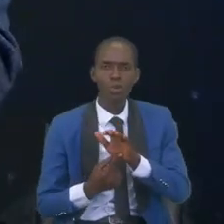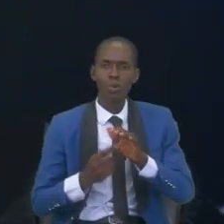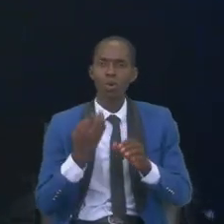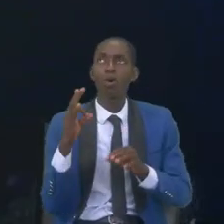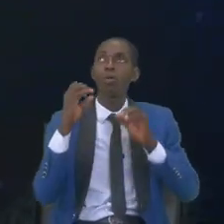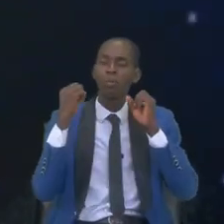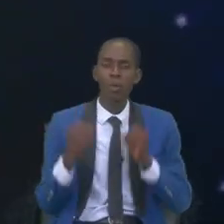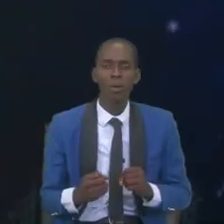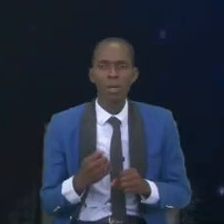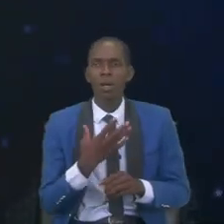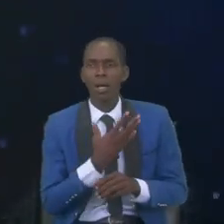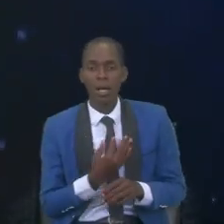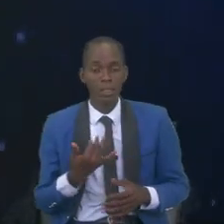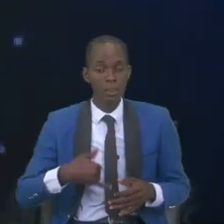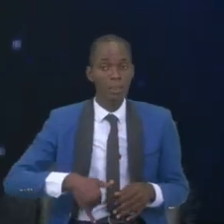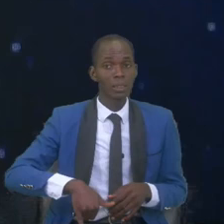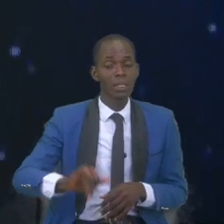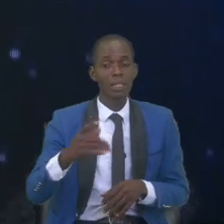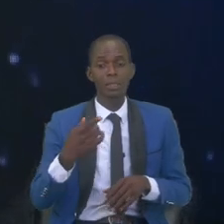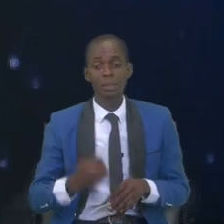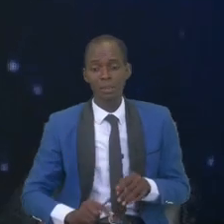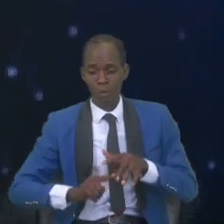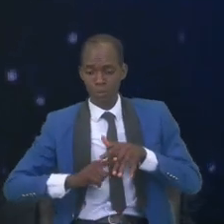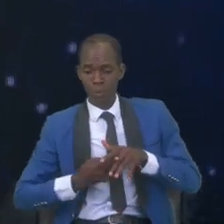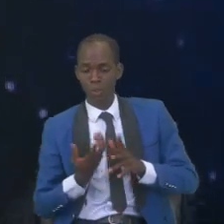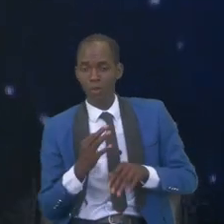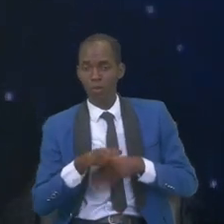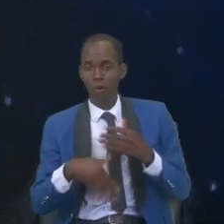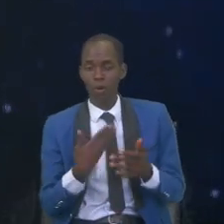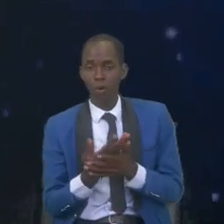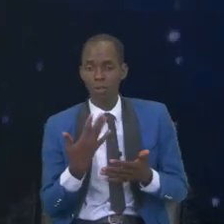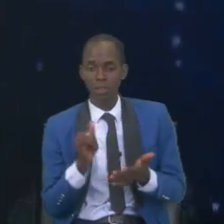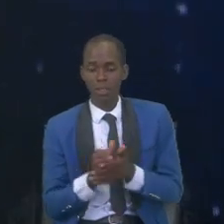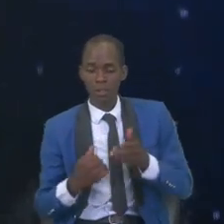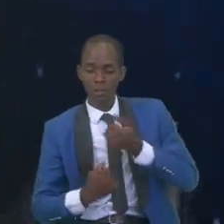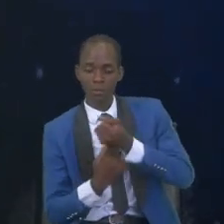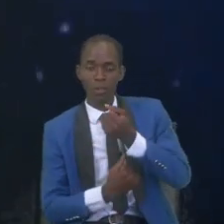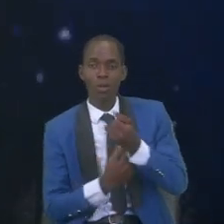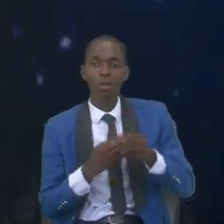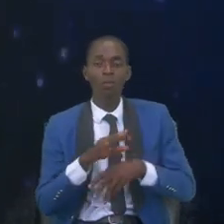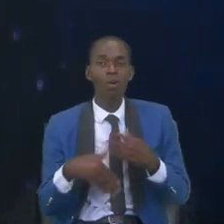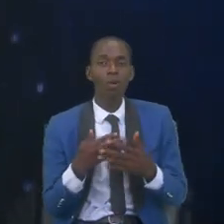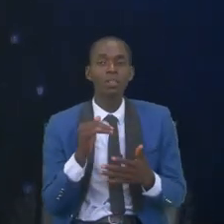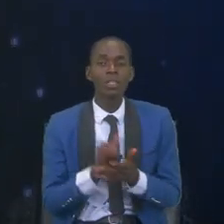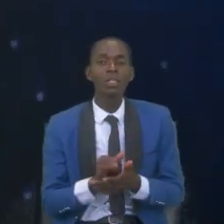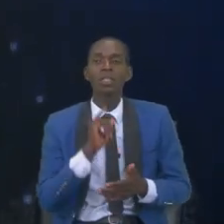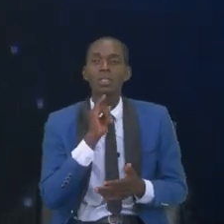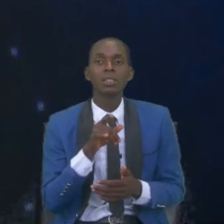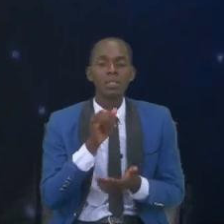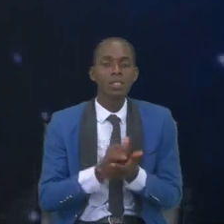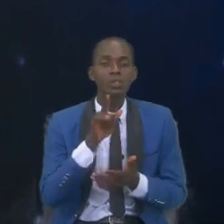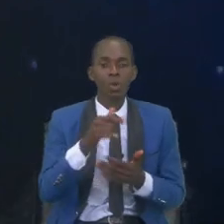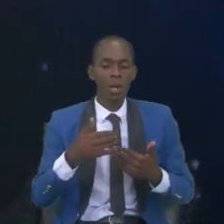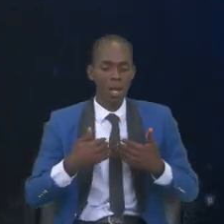the foundation of that is that you're born again and you have a life that is